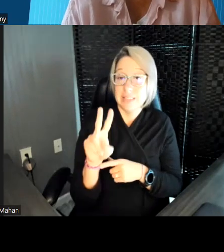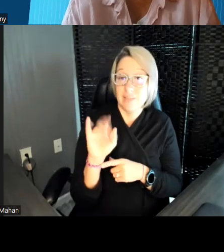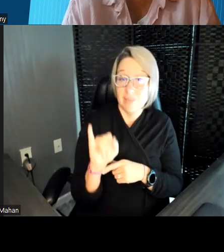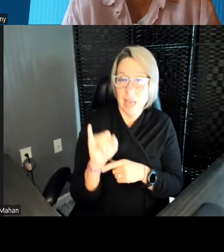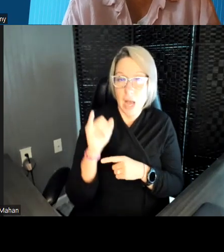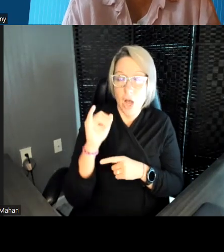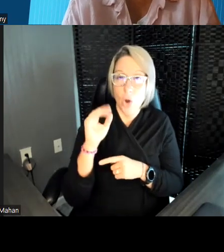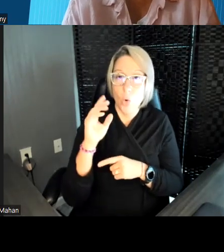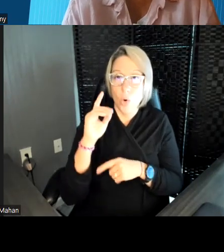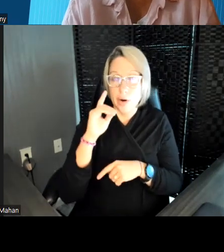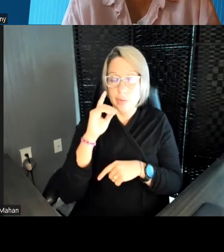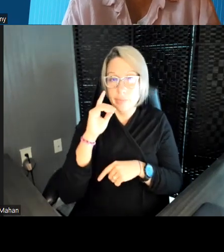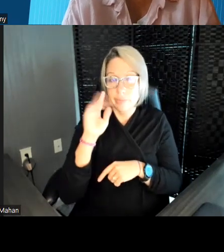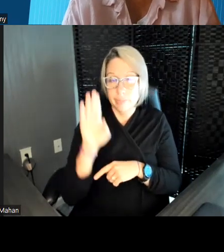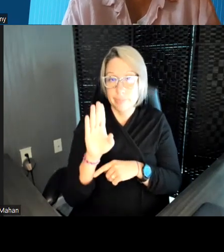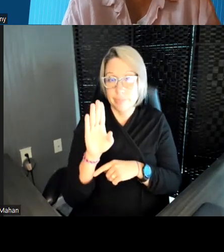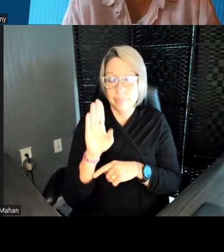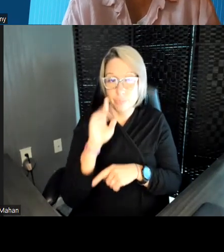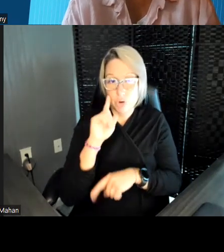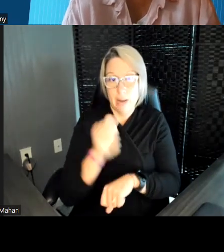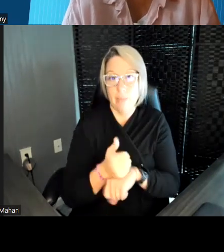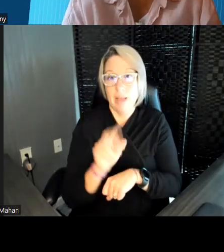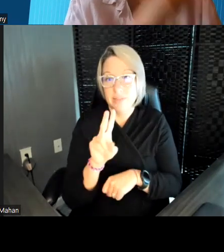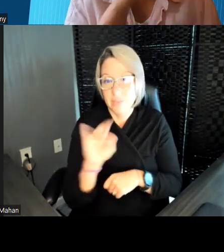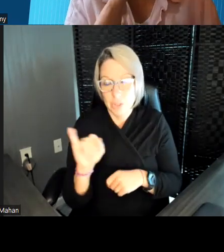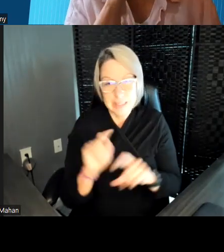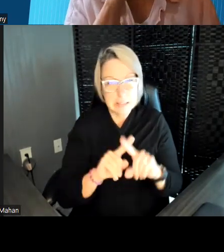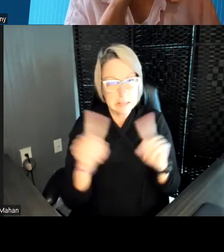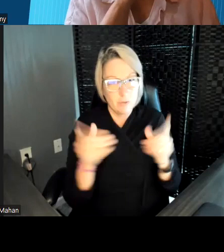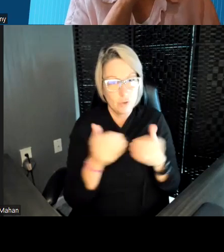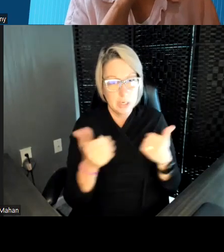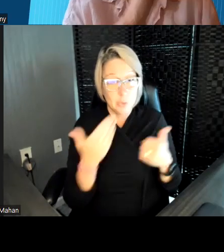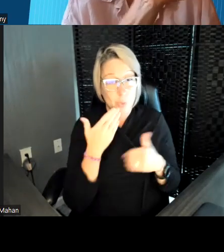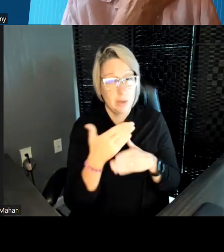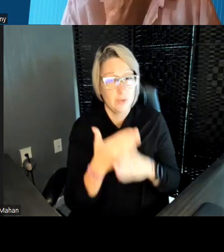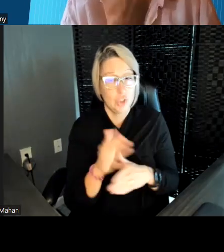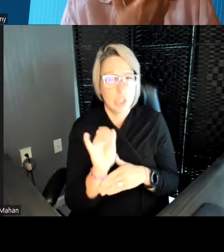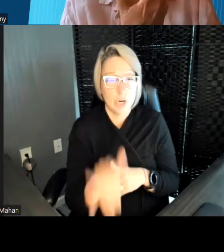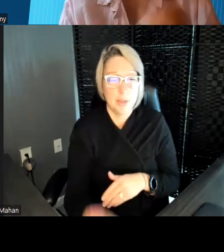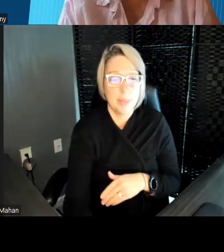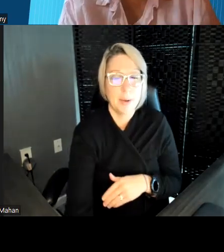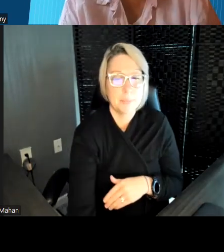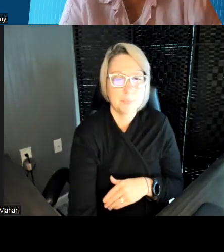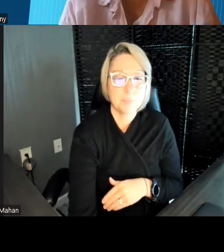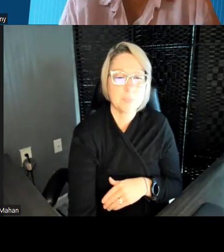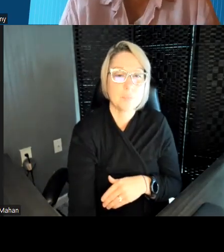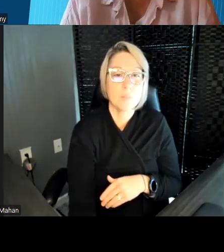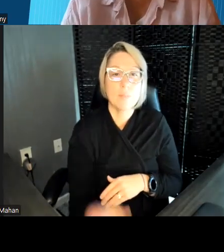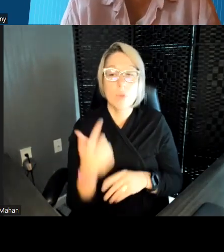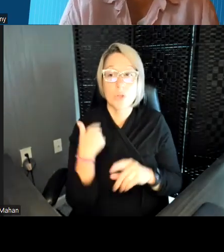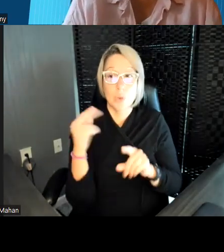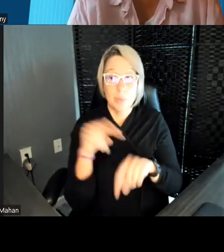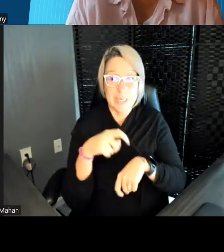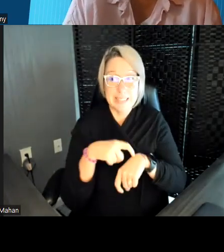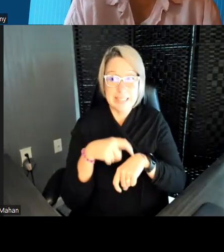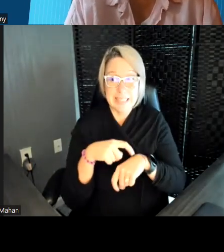brain-based visual impairment, that's like a different ball of wax. So thanks for sharing that. So here, and I'm looking at my time, as